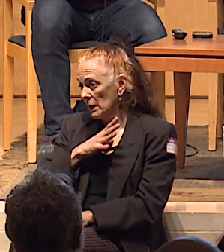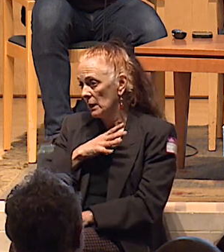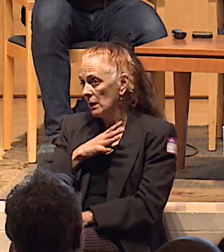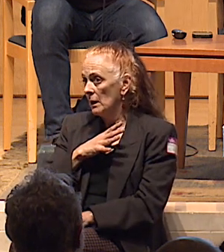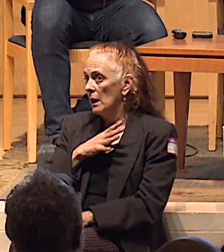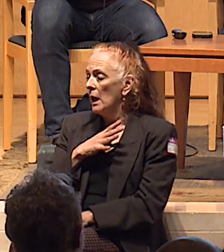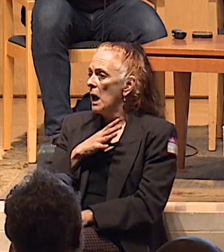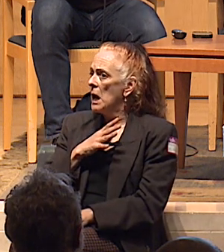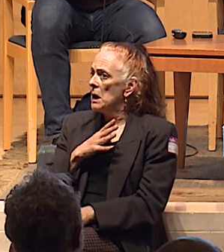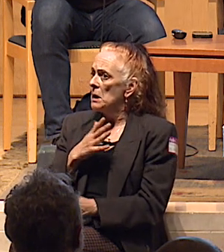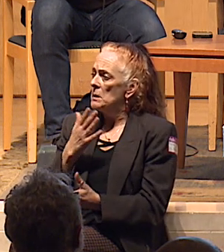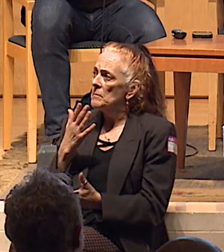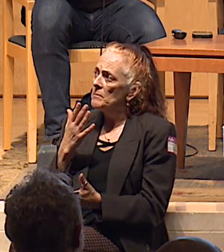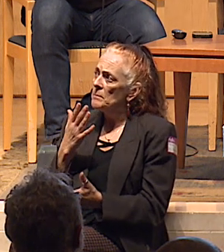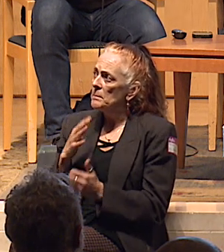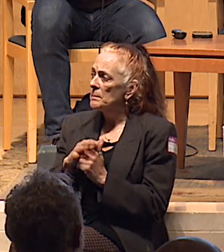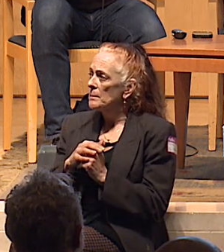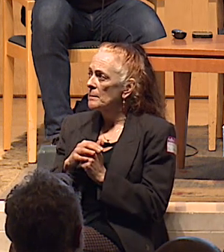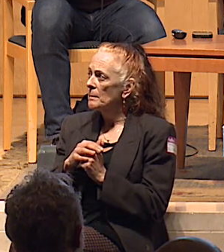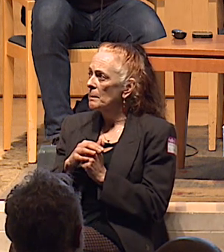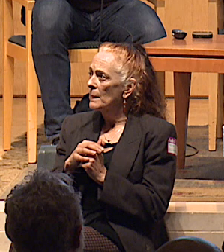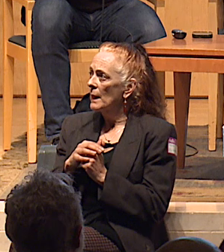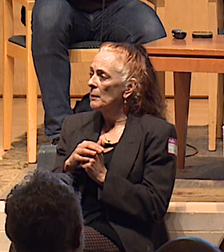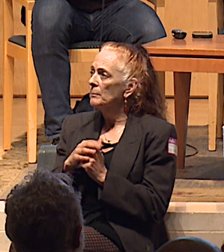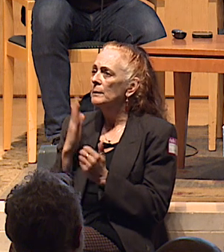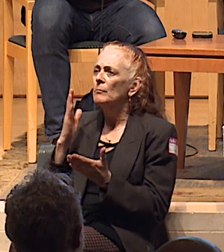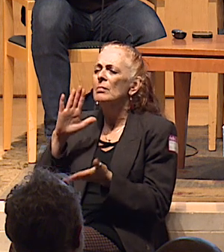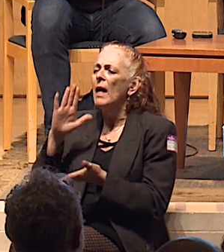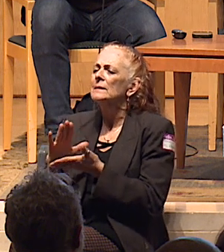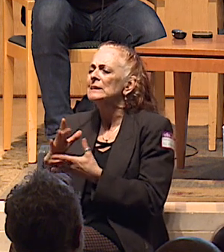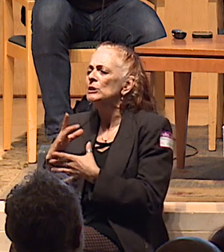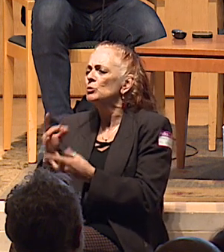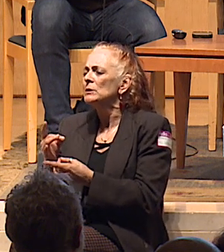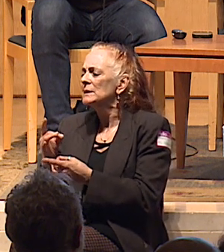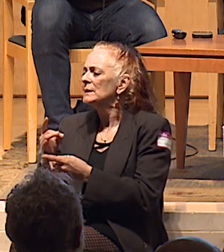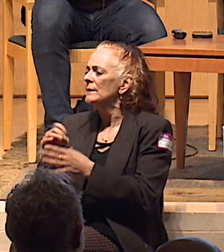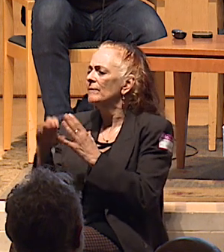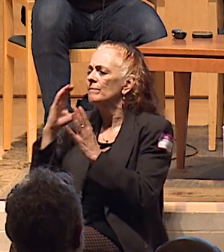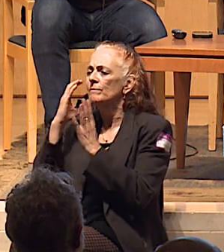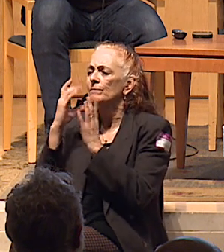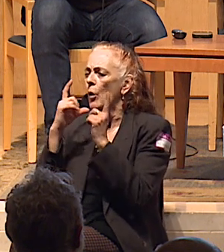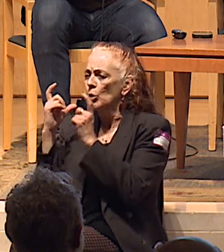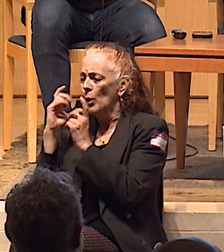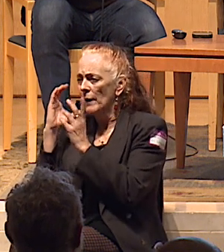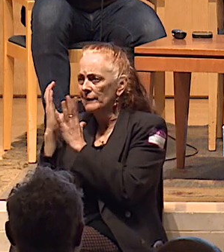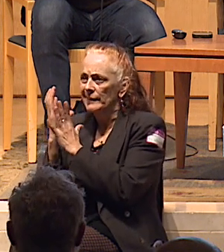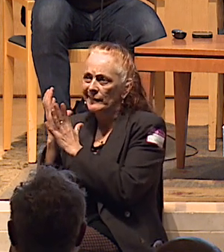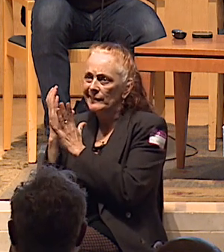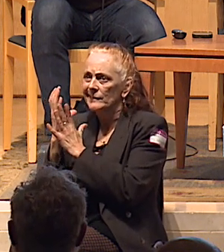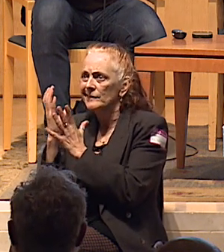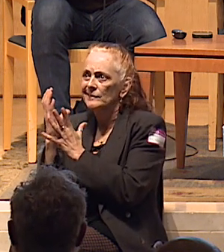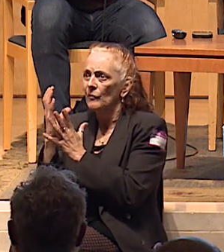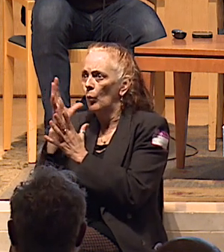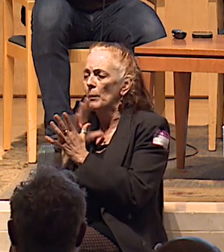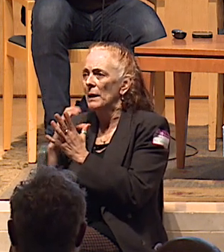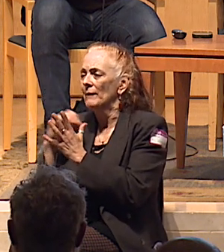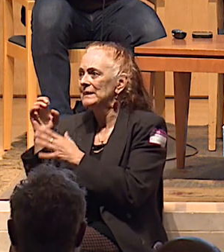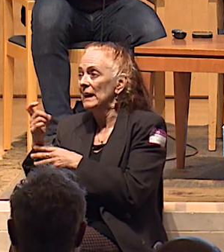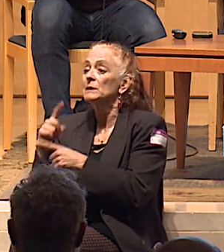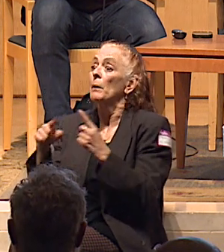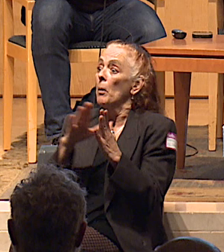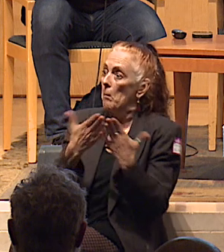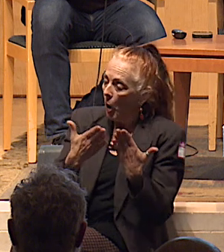would be less interested in filmic or photographic images of women having sex, I'm very much drawn to this book